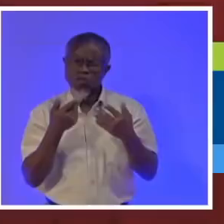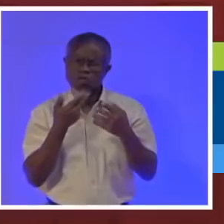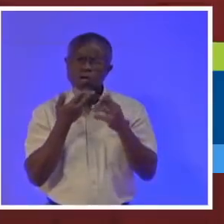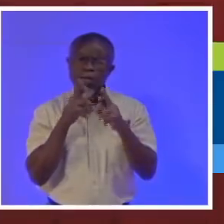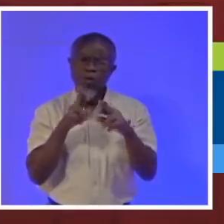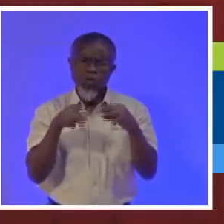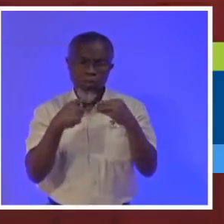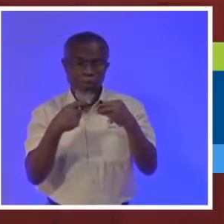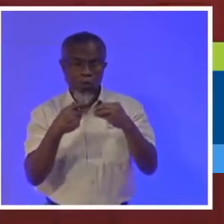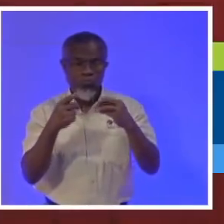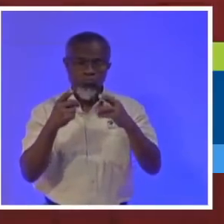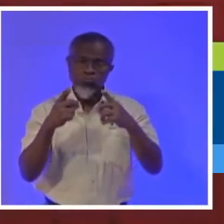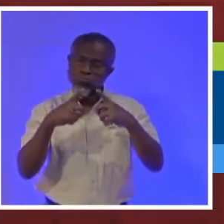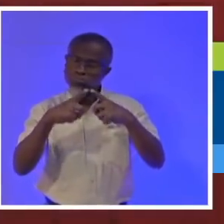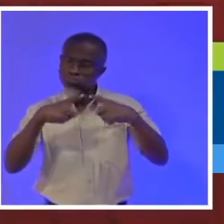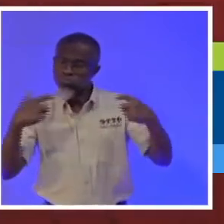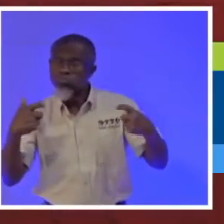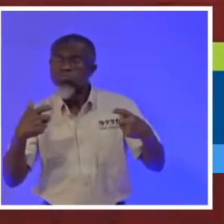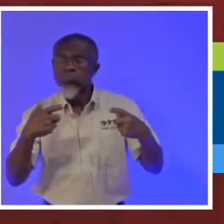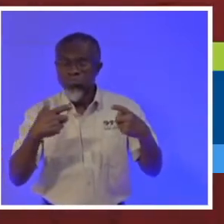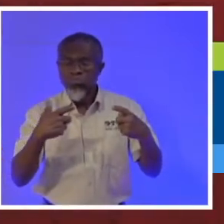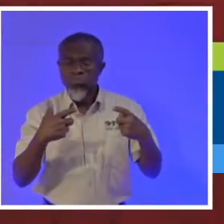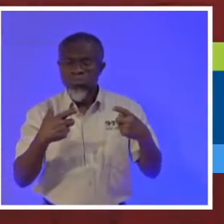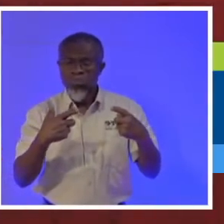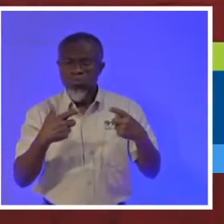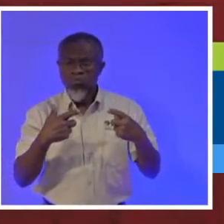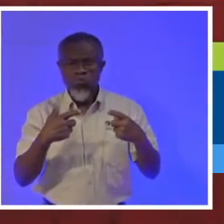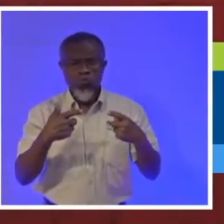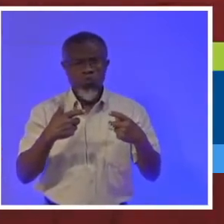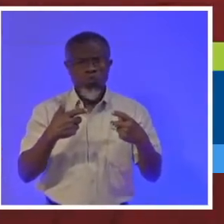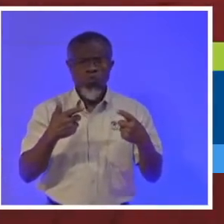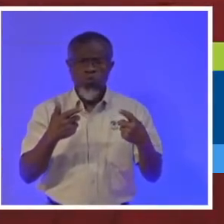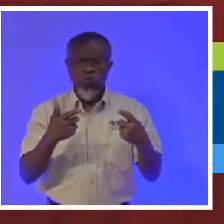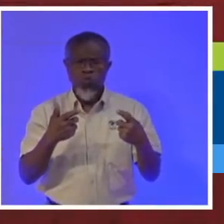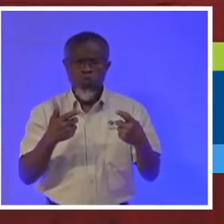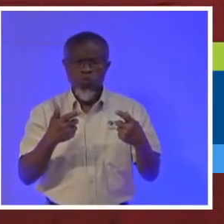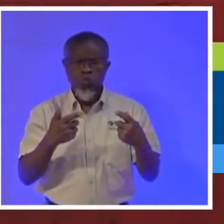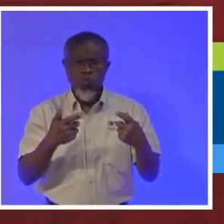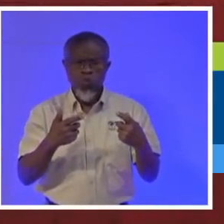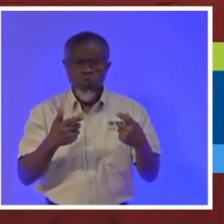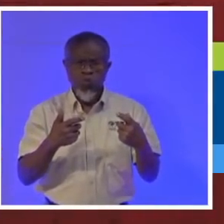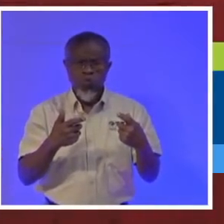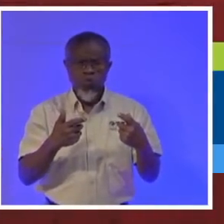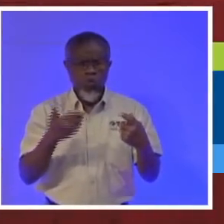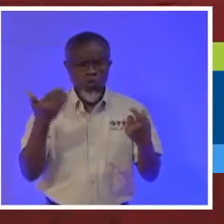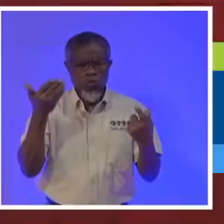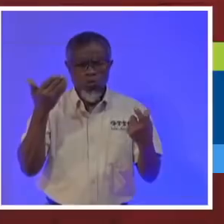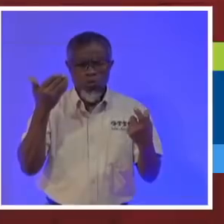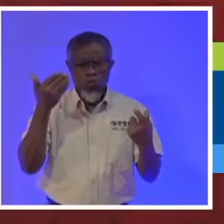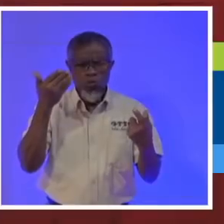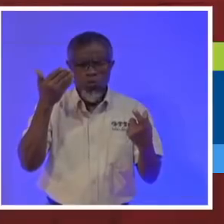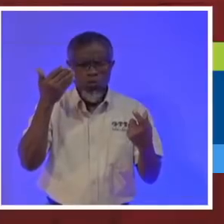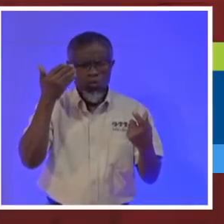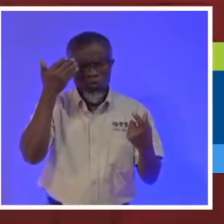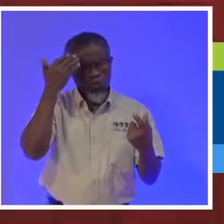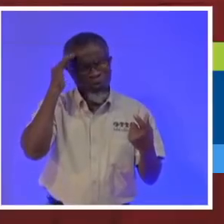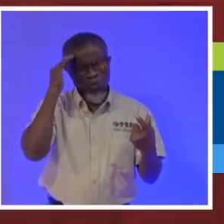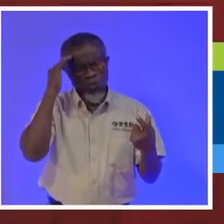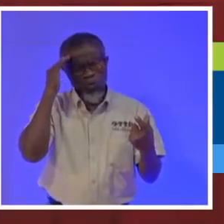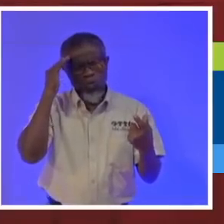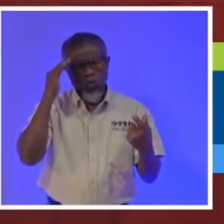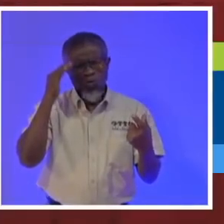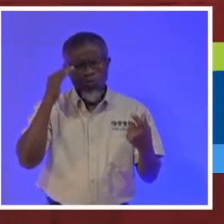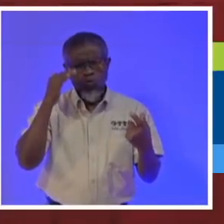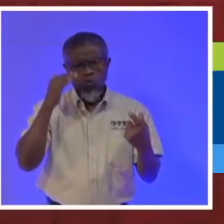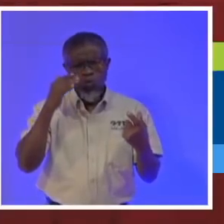a requirement. But Trinidad is, we are not unknown for any type of medical strides out there in the